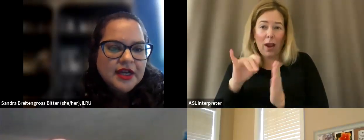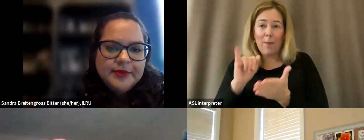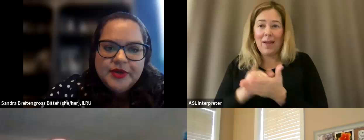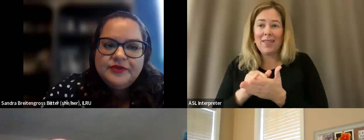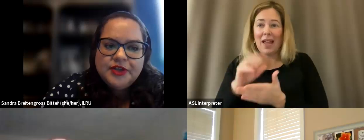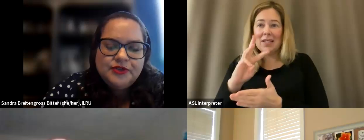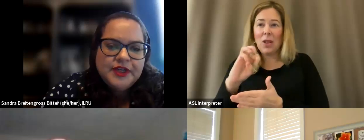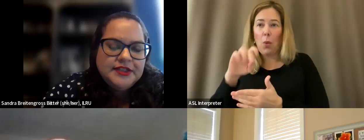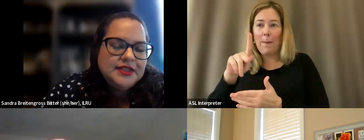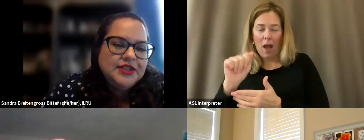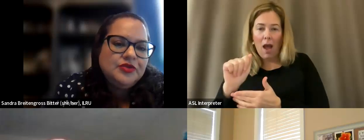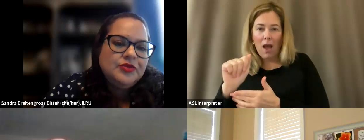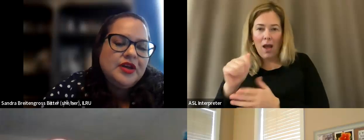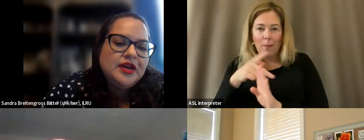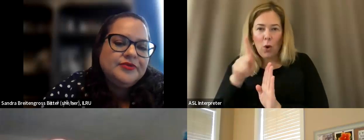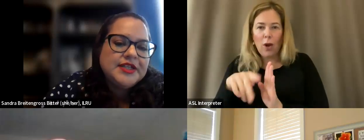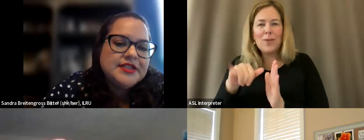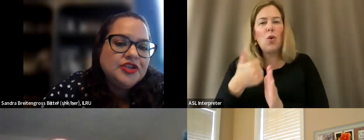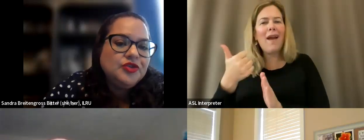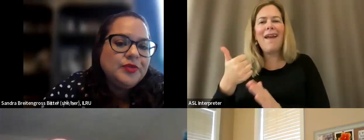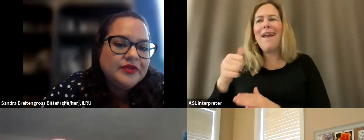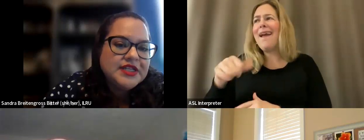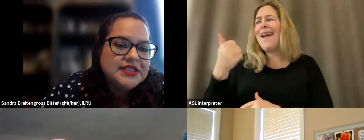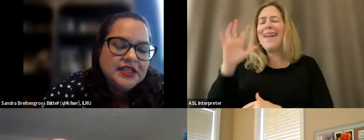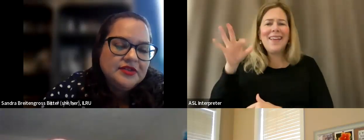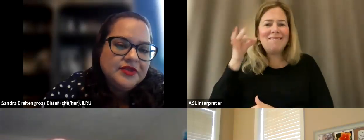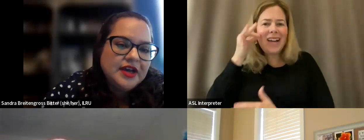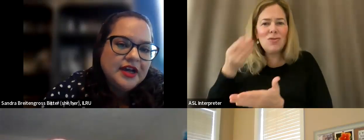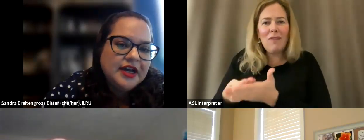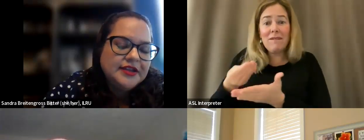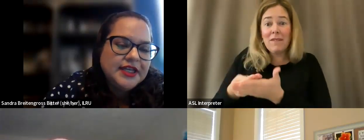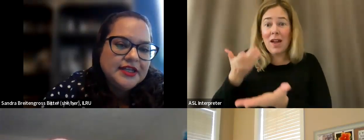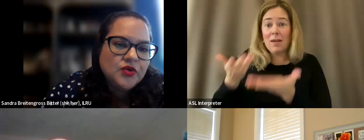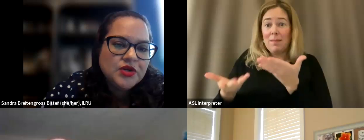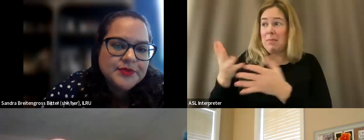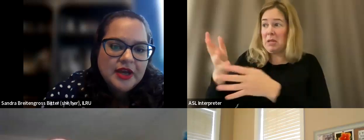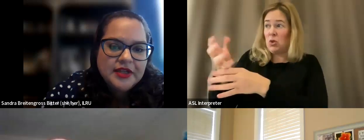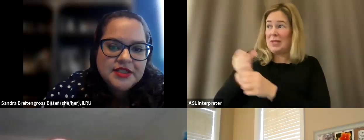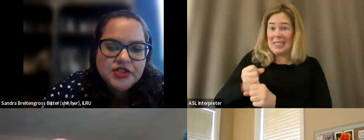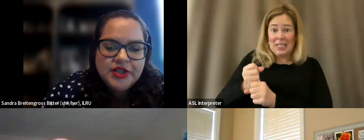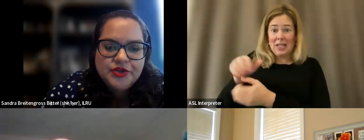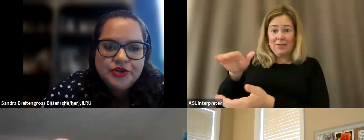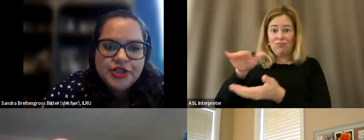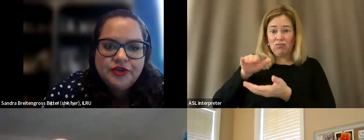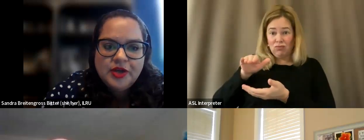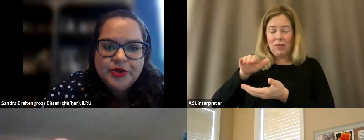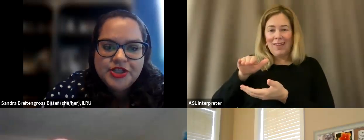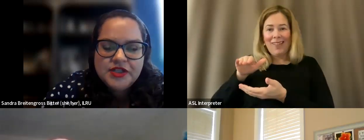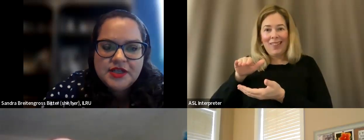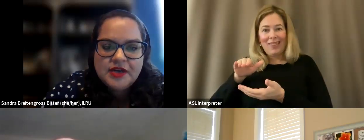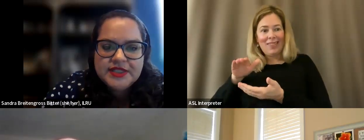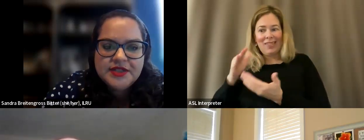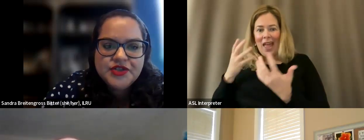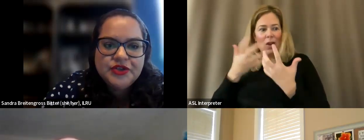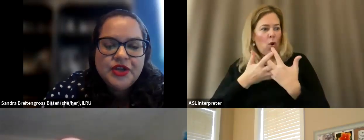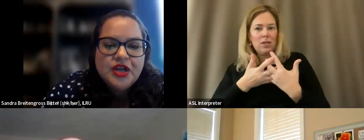other type of federal fund that you funds that you might receive that correspond to either your general